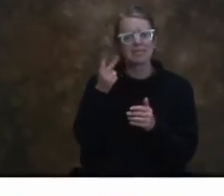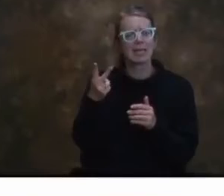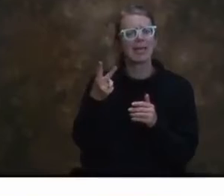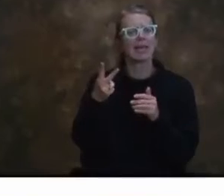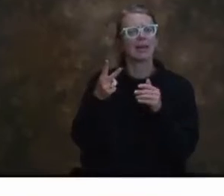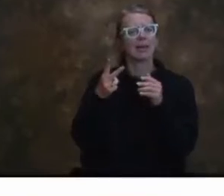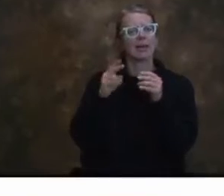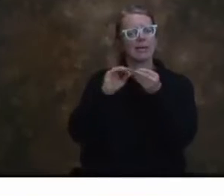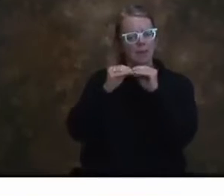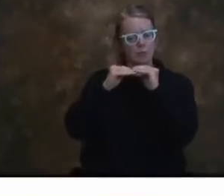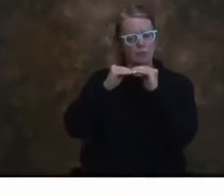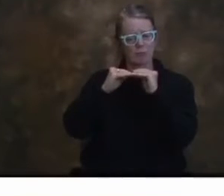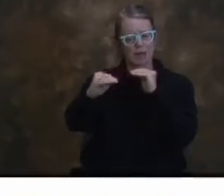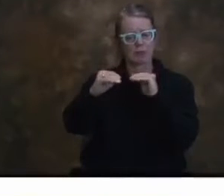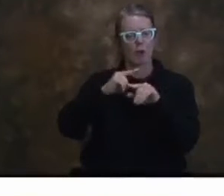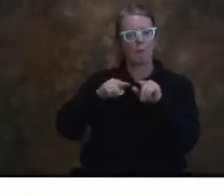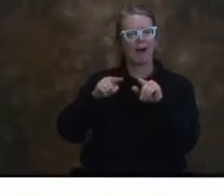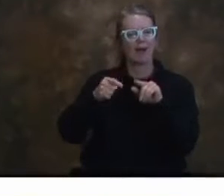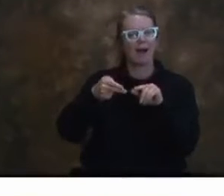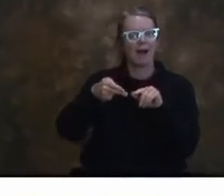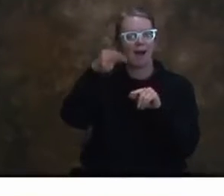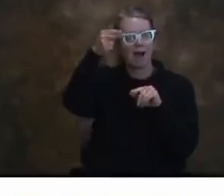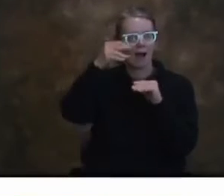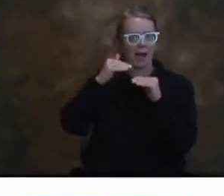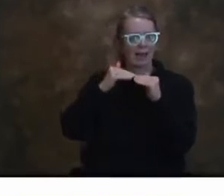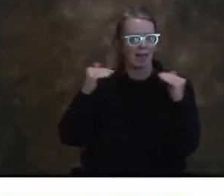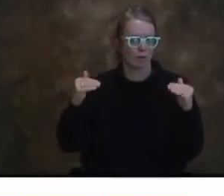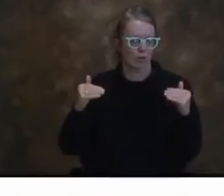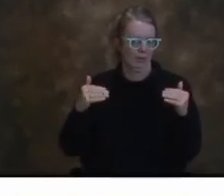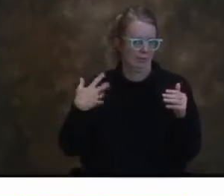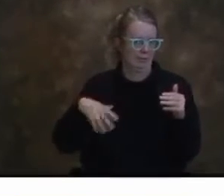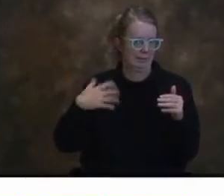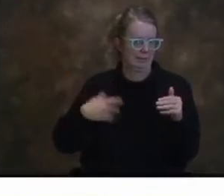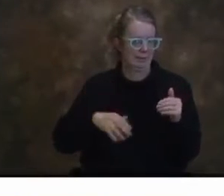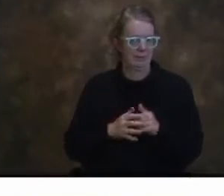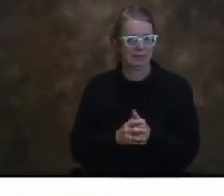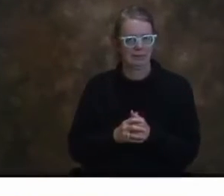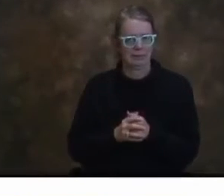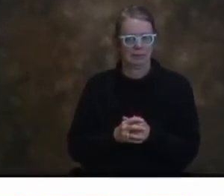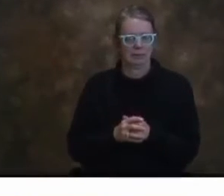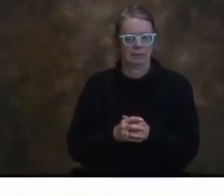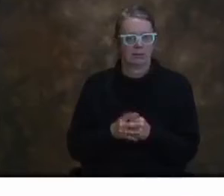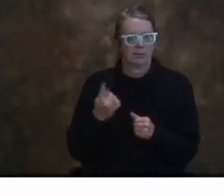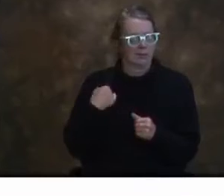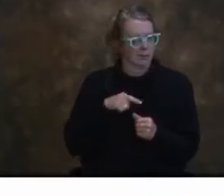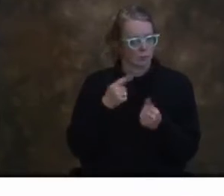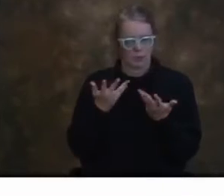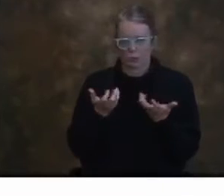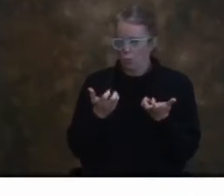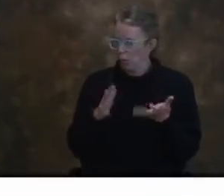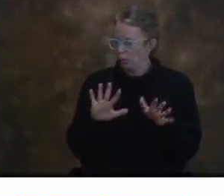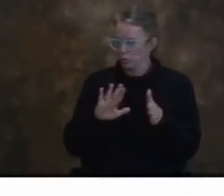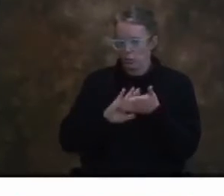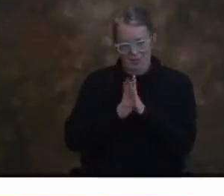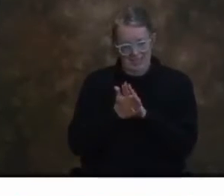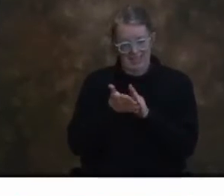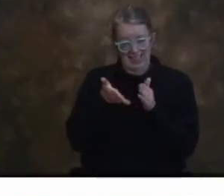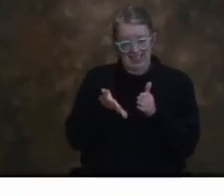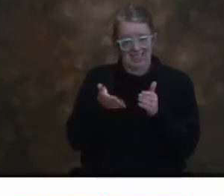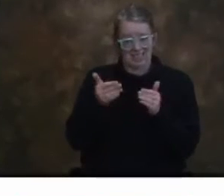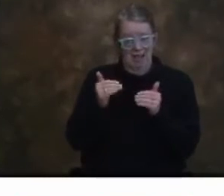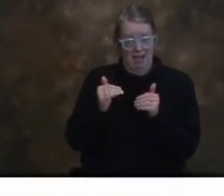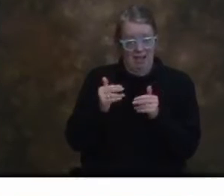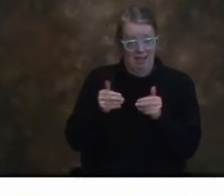cases. That's not exactly the place that we want to be as we enter the major holiday